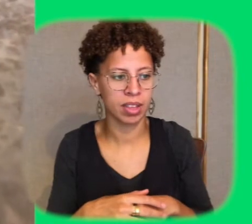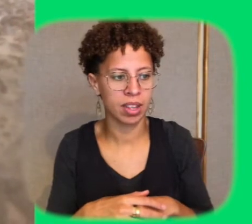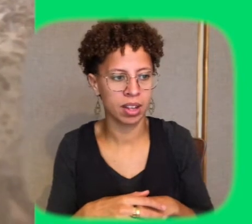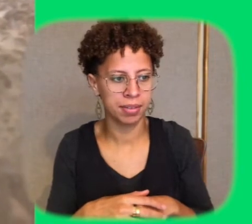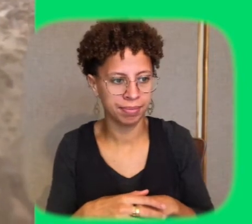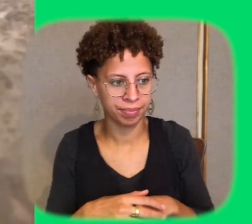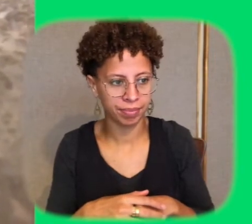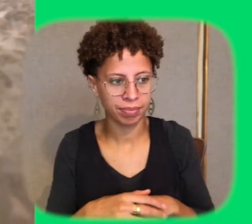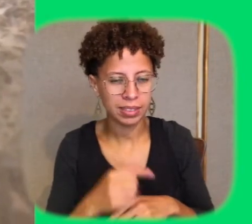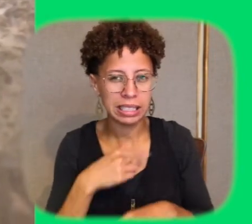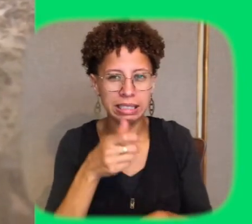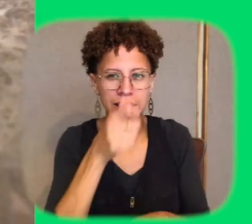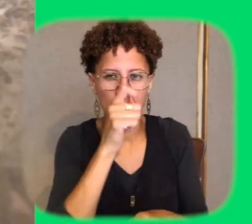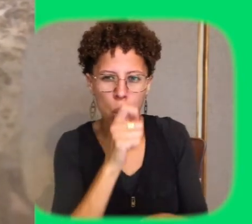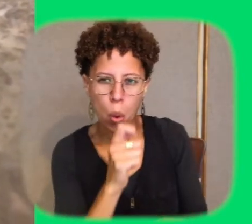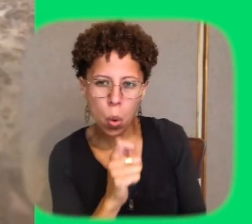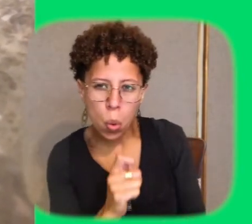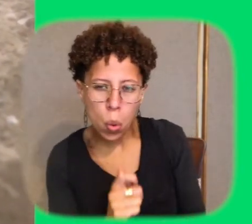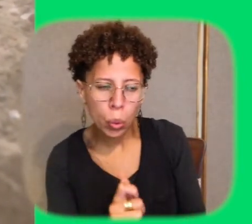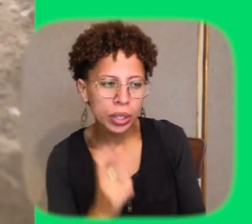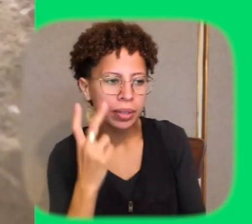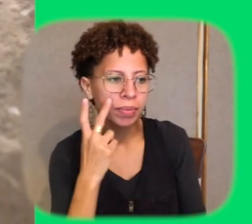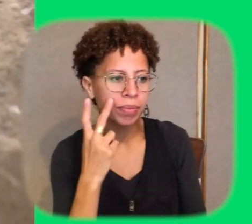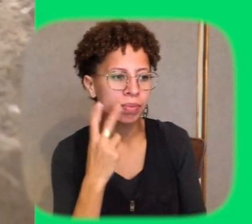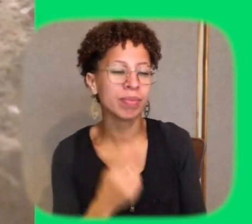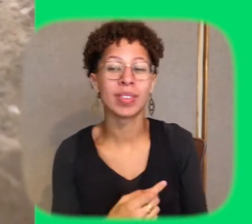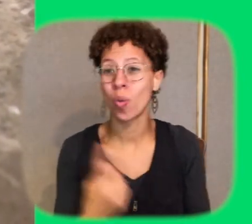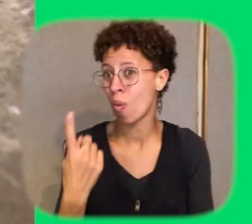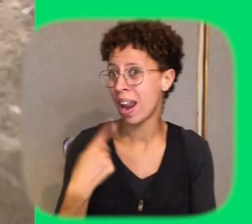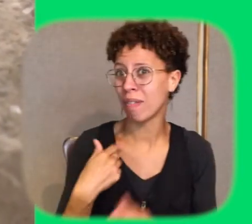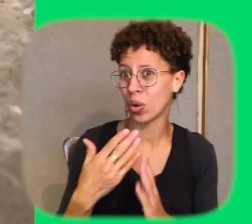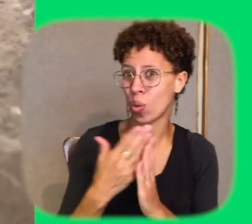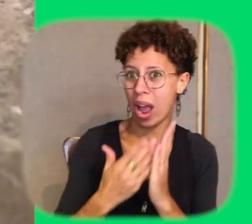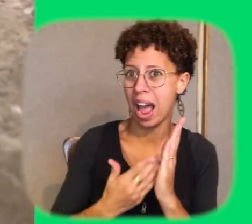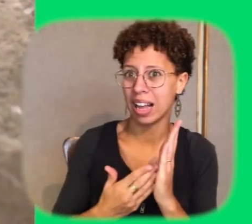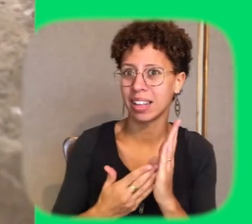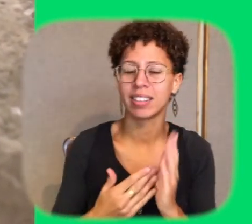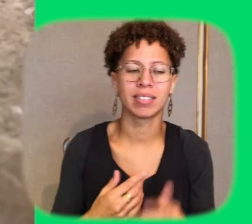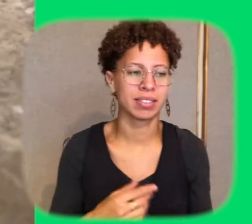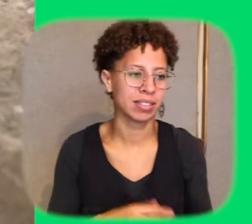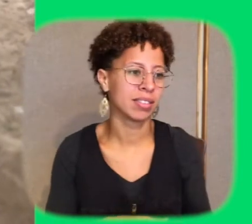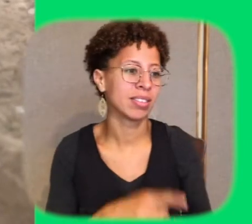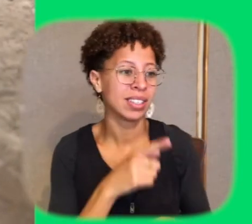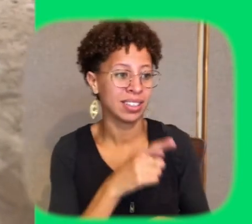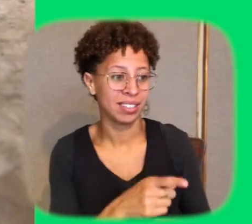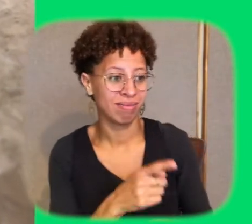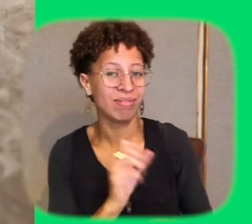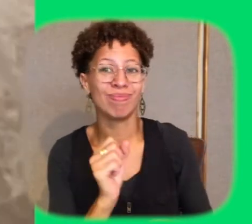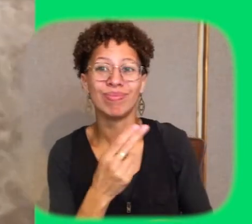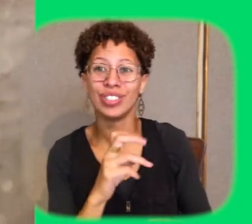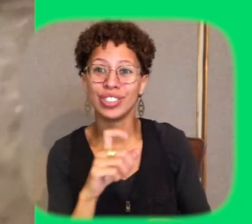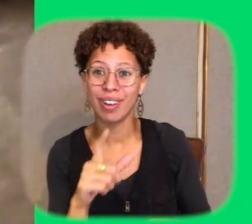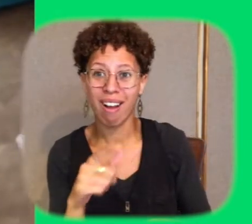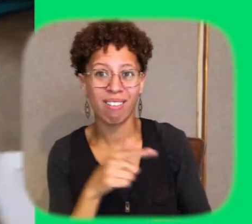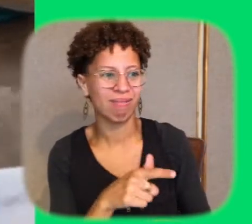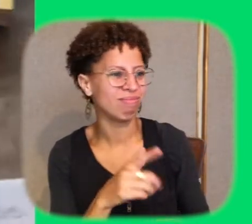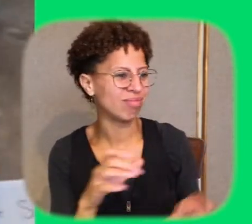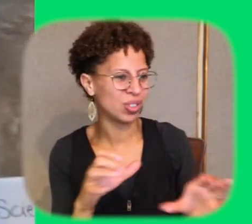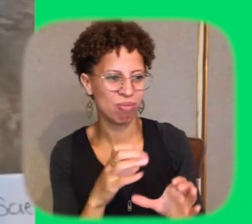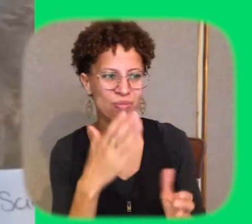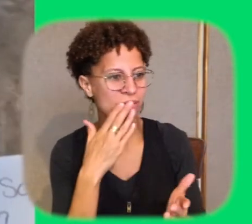One has a crack. Yeah, they do. And those eggshells are sitting right there, and they're doing pretty well. Okay,